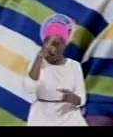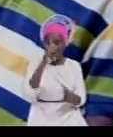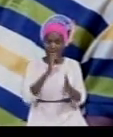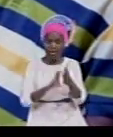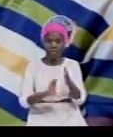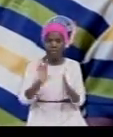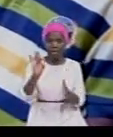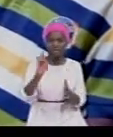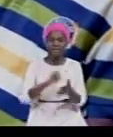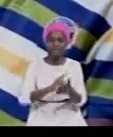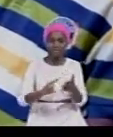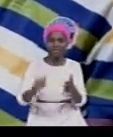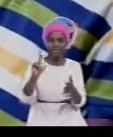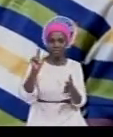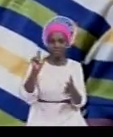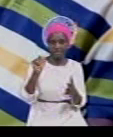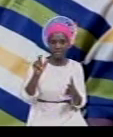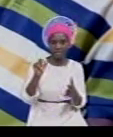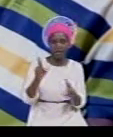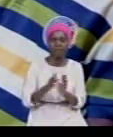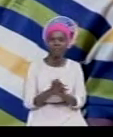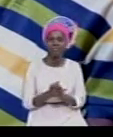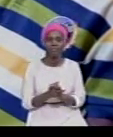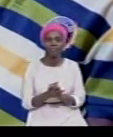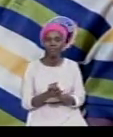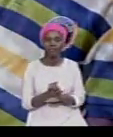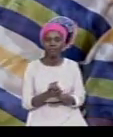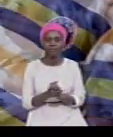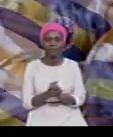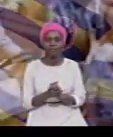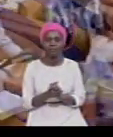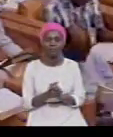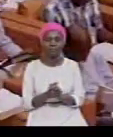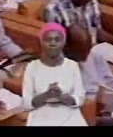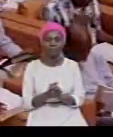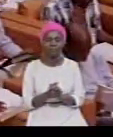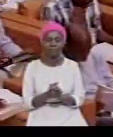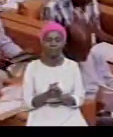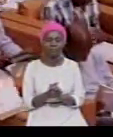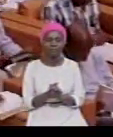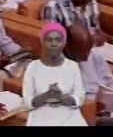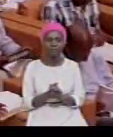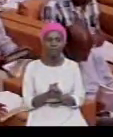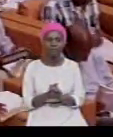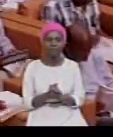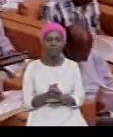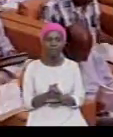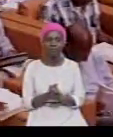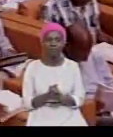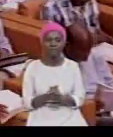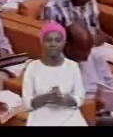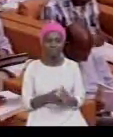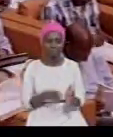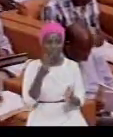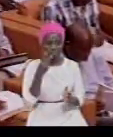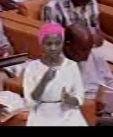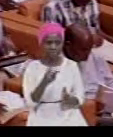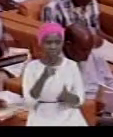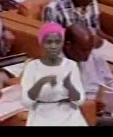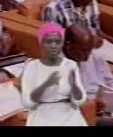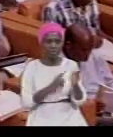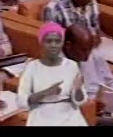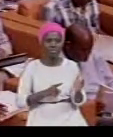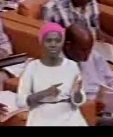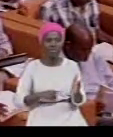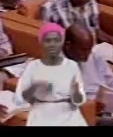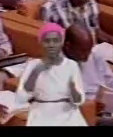from verse 11. In Romans chapter 8, we're looking at verse 11. Here is what the Lord himself has promised